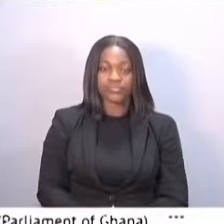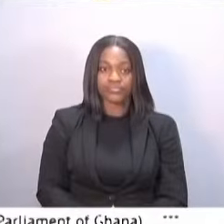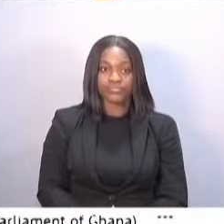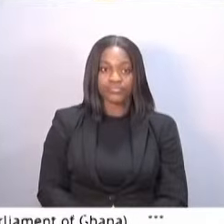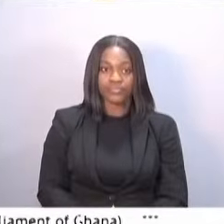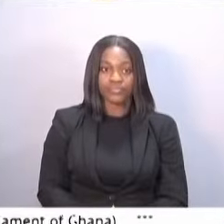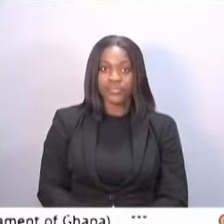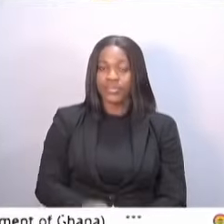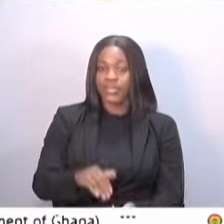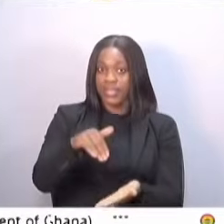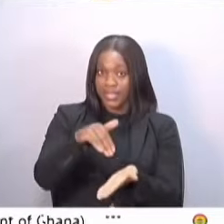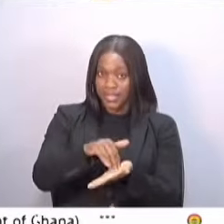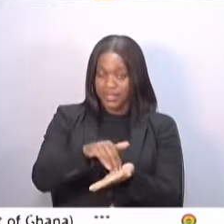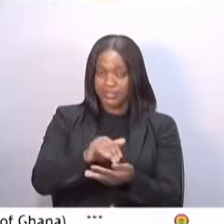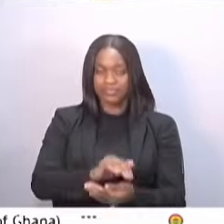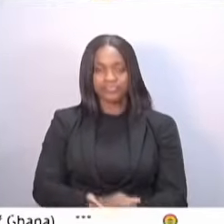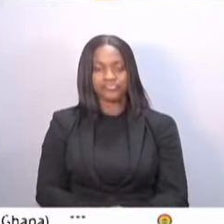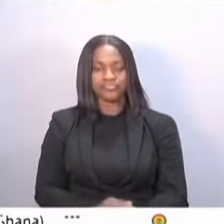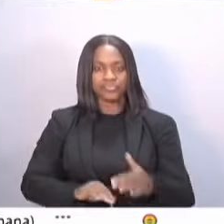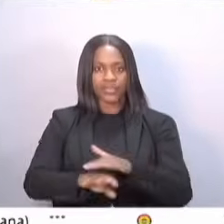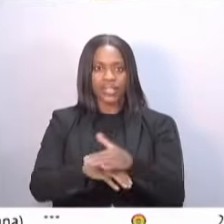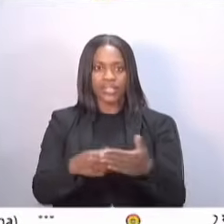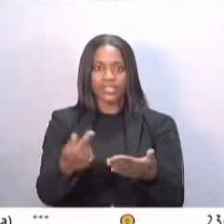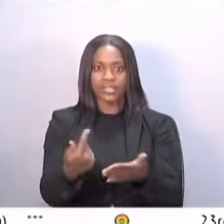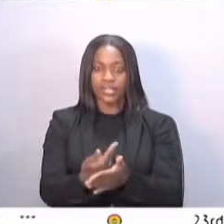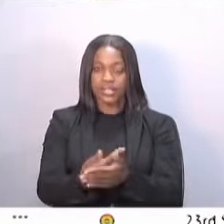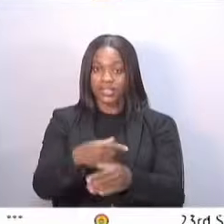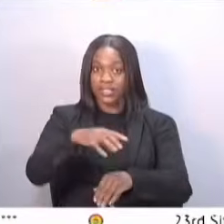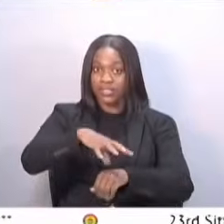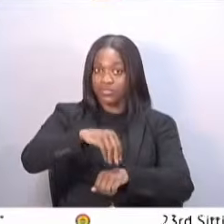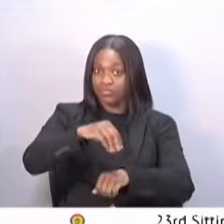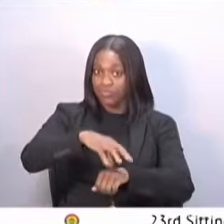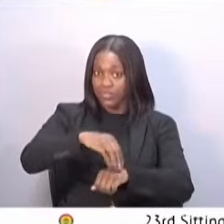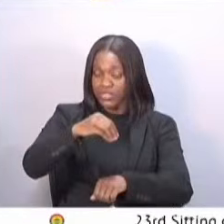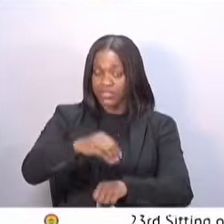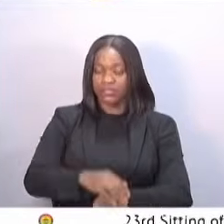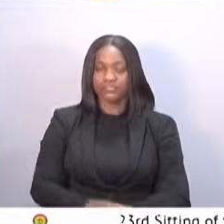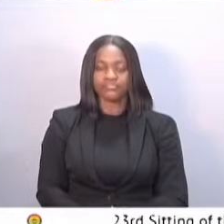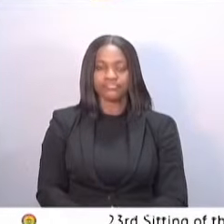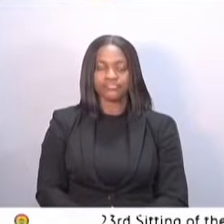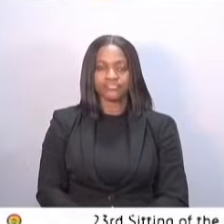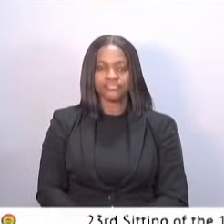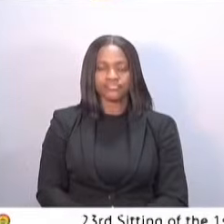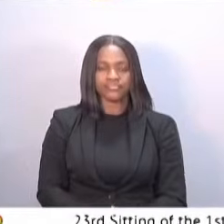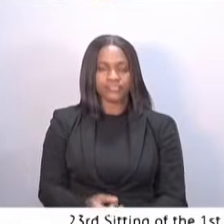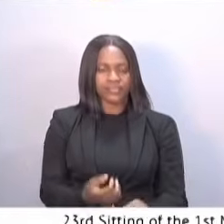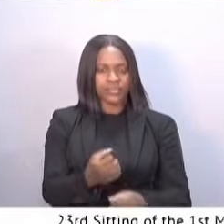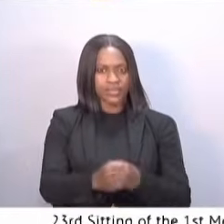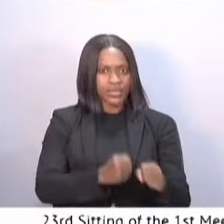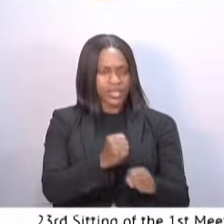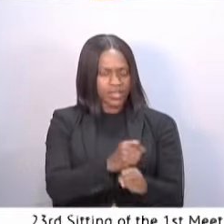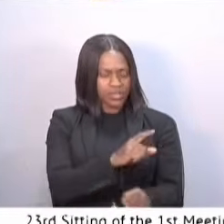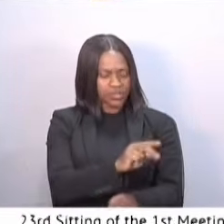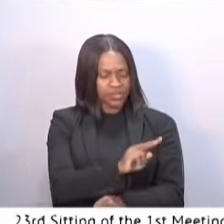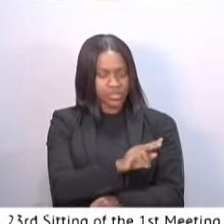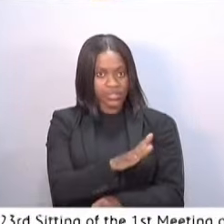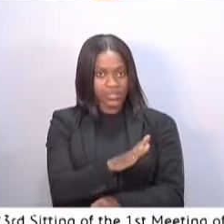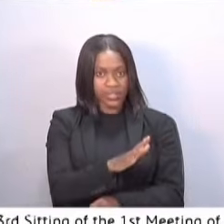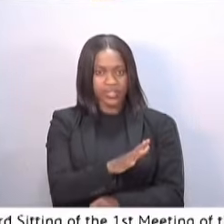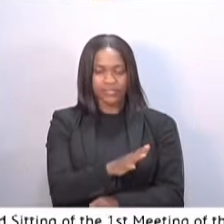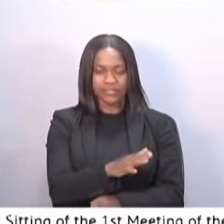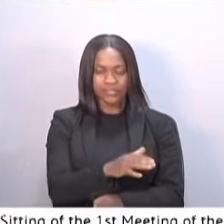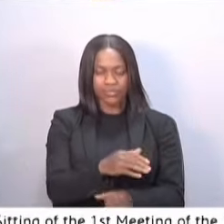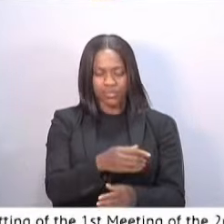Then again, under Ghana, Sweden, From 2025,